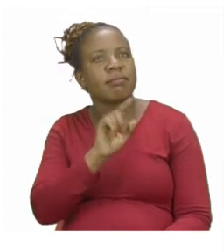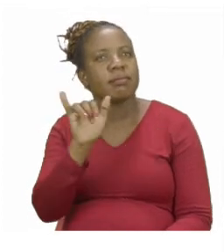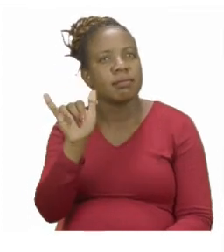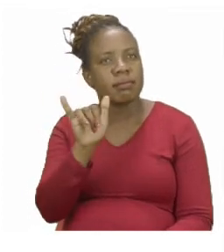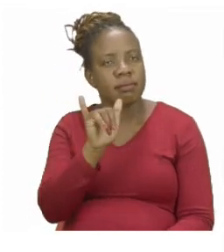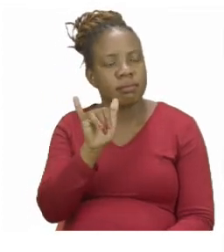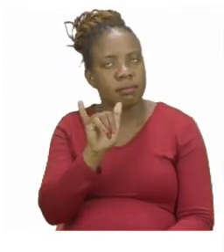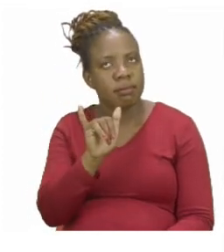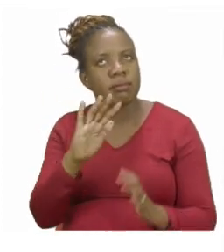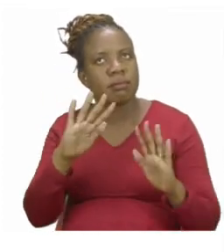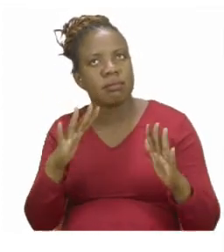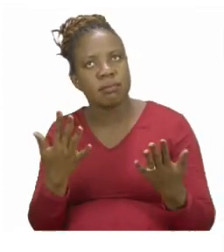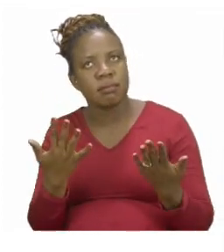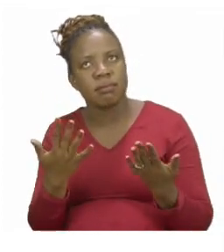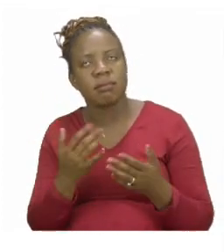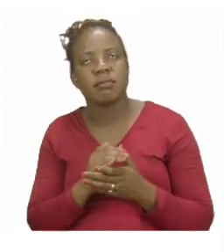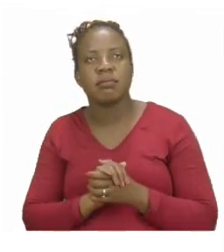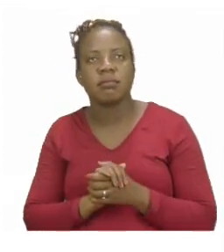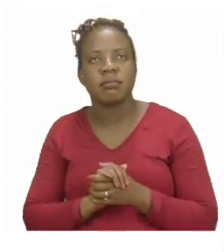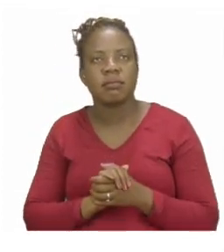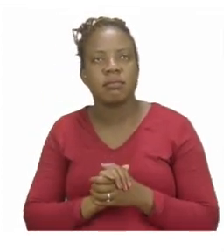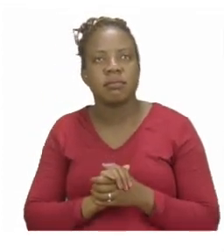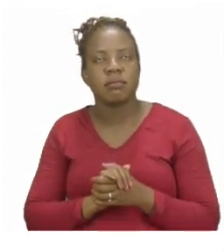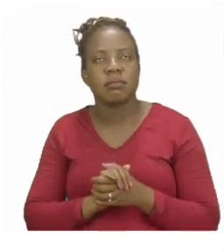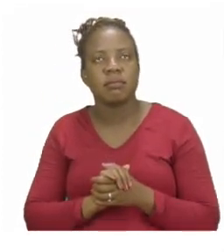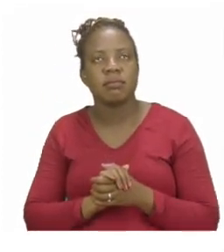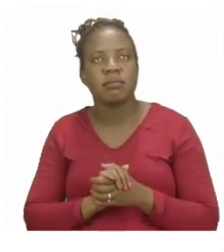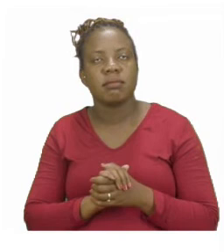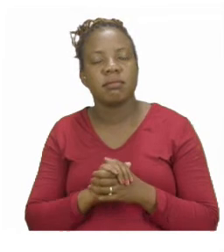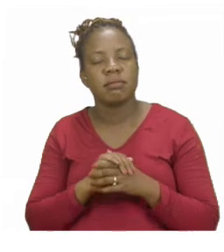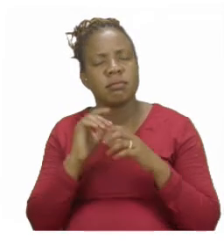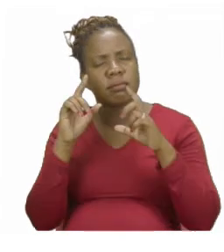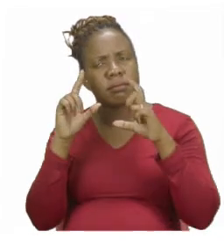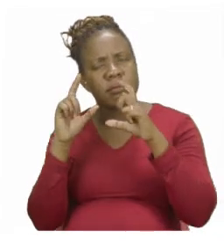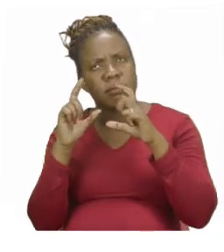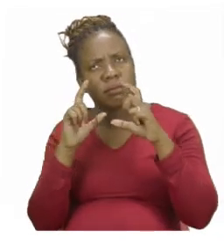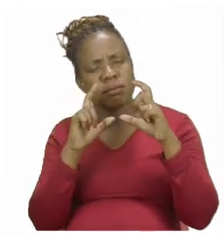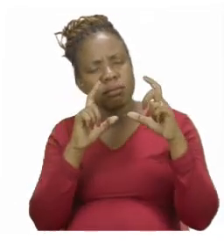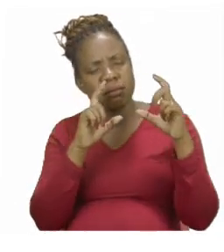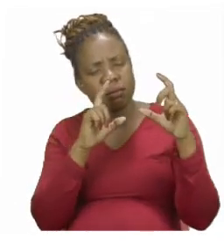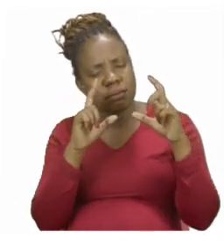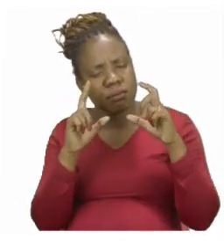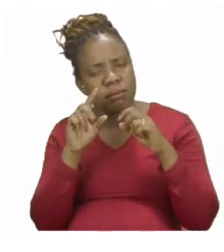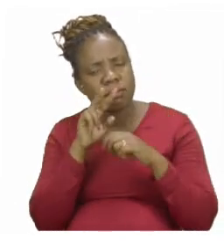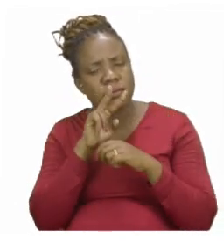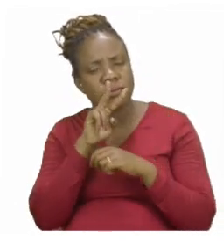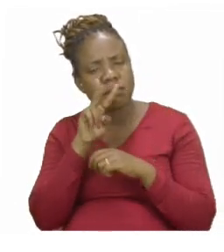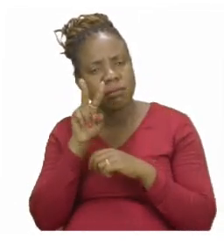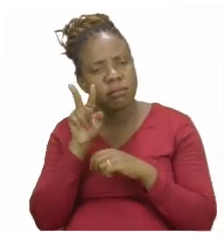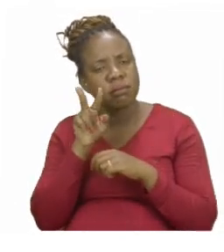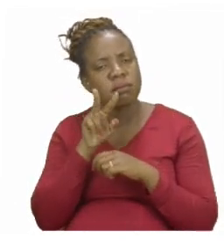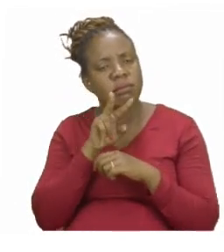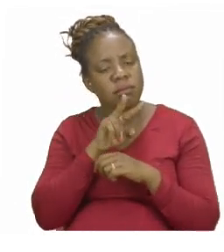how. So you can now go ahead and look at all the pictures given on top of the page, and you can